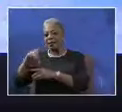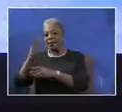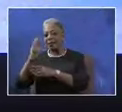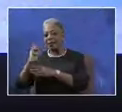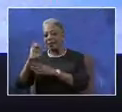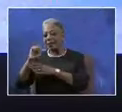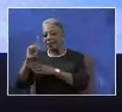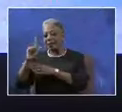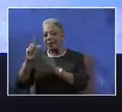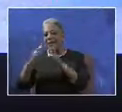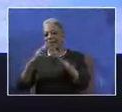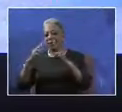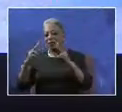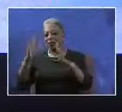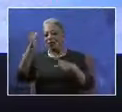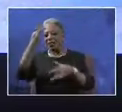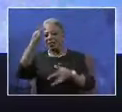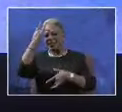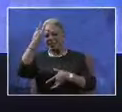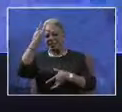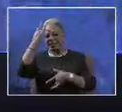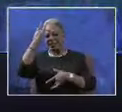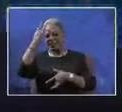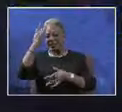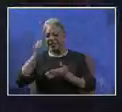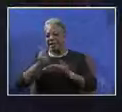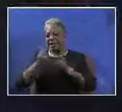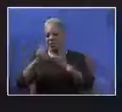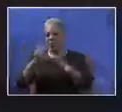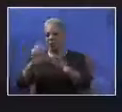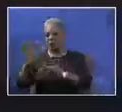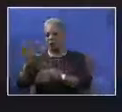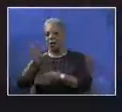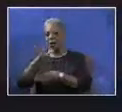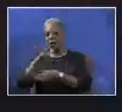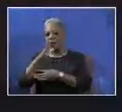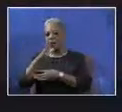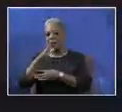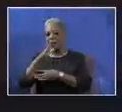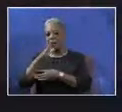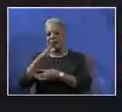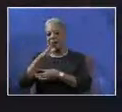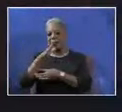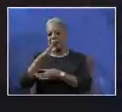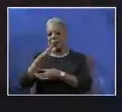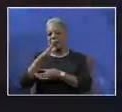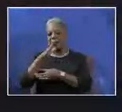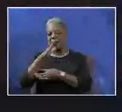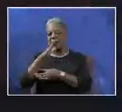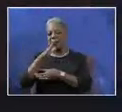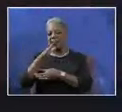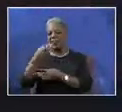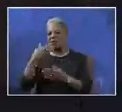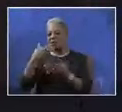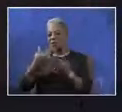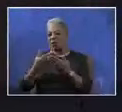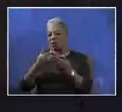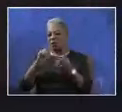they are ministering to her mother, both Jerry, my good friend, and Sheila.